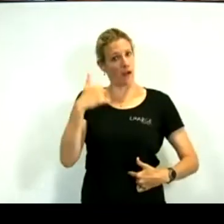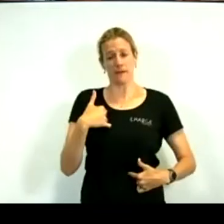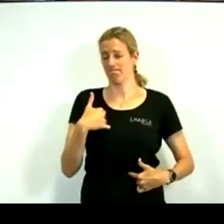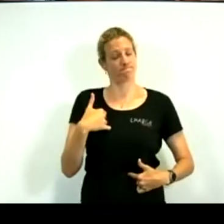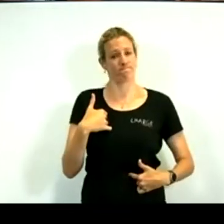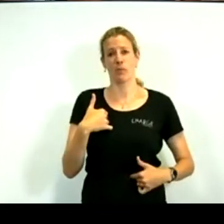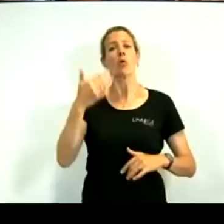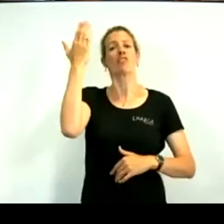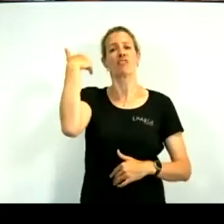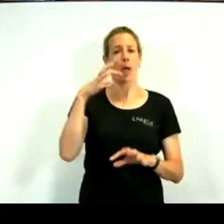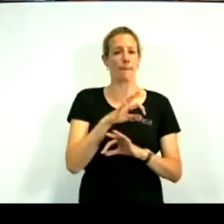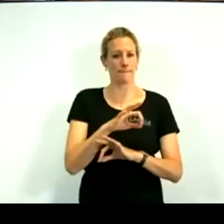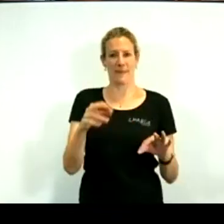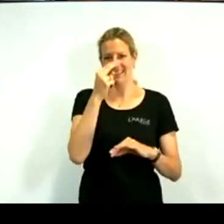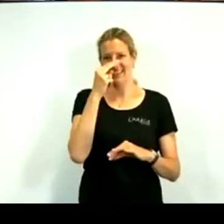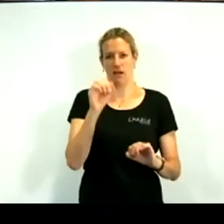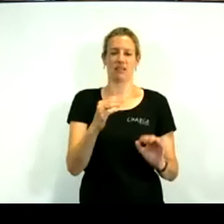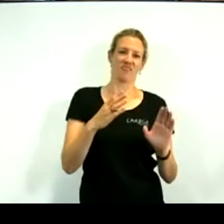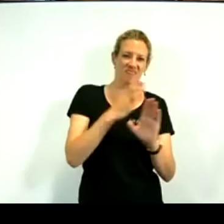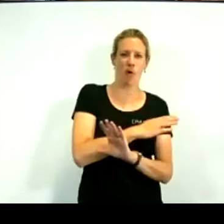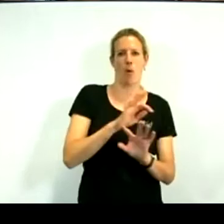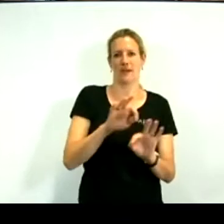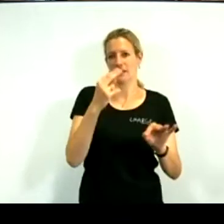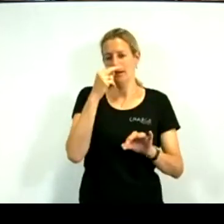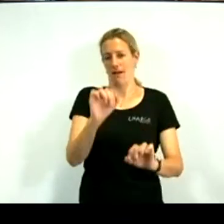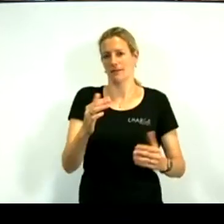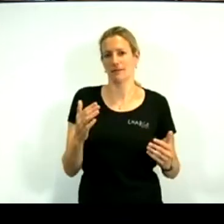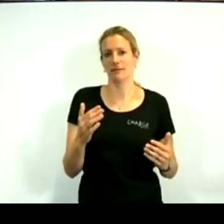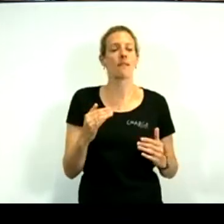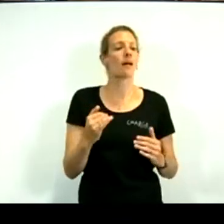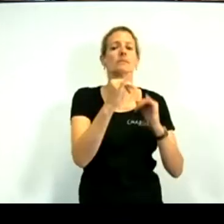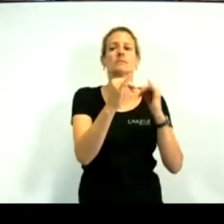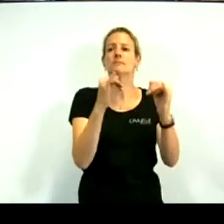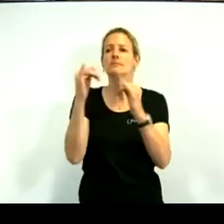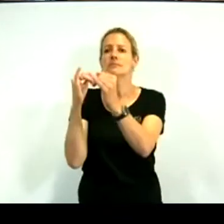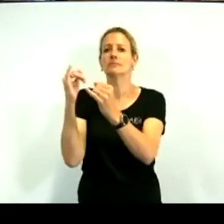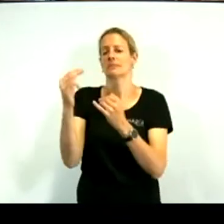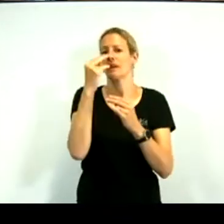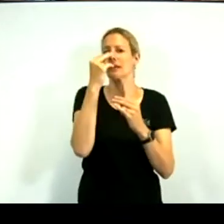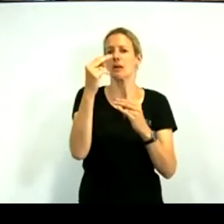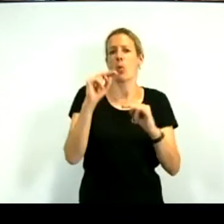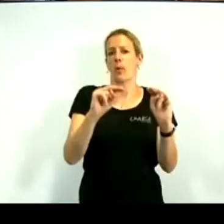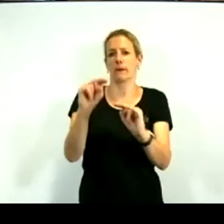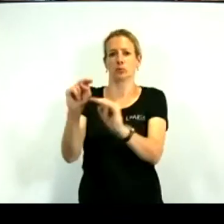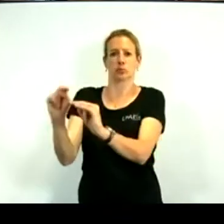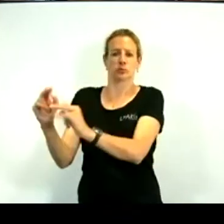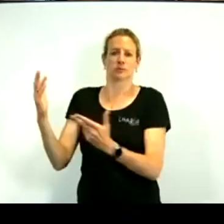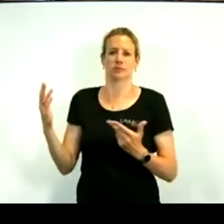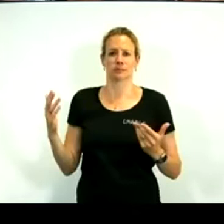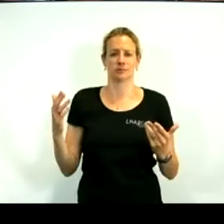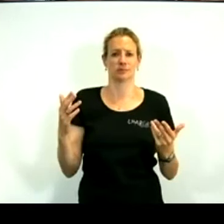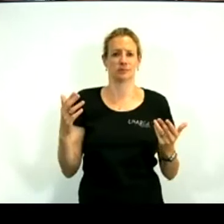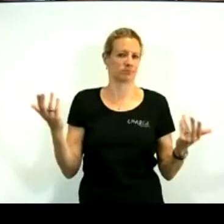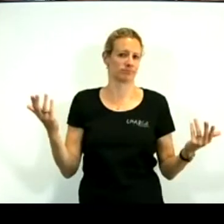everyone's vision is different, and visual functioning varies according to all sorts of things, like in